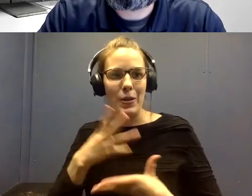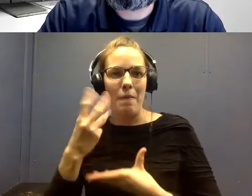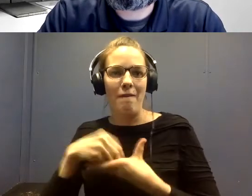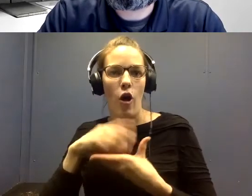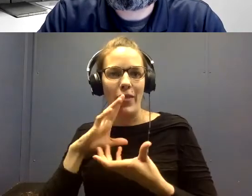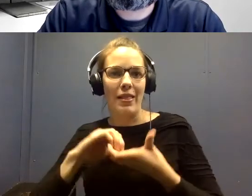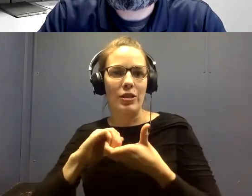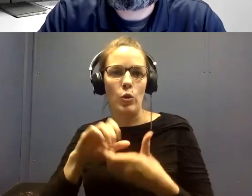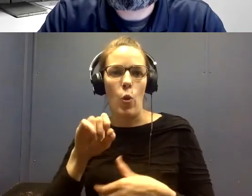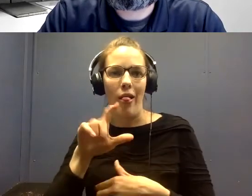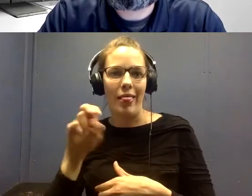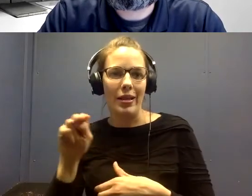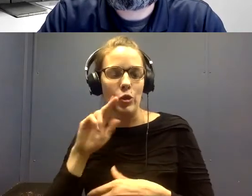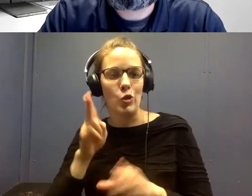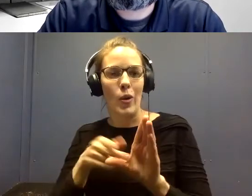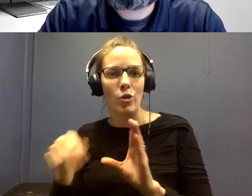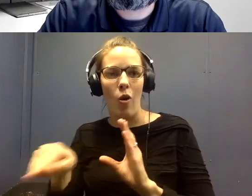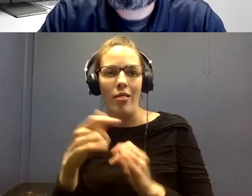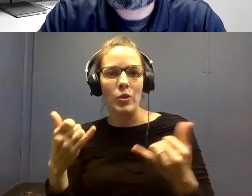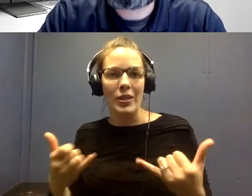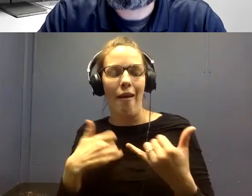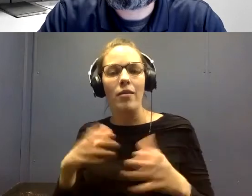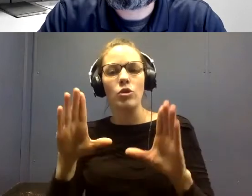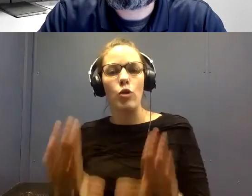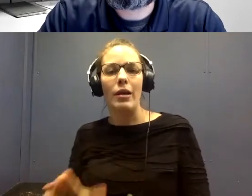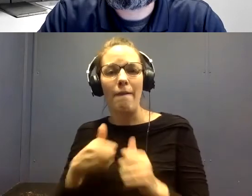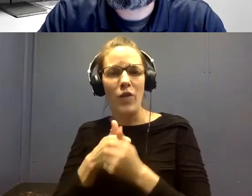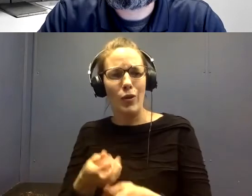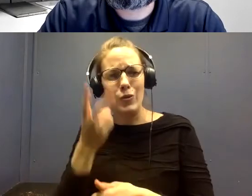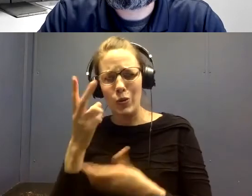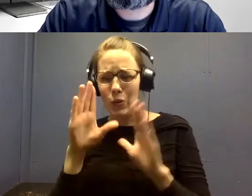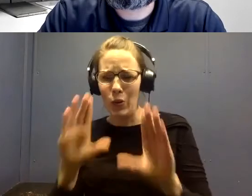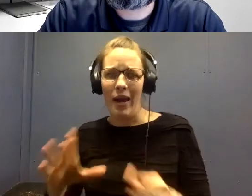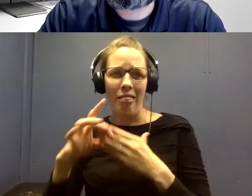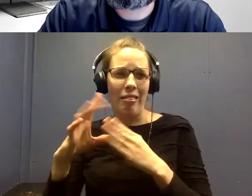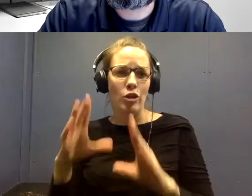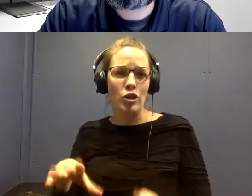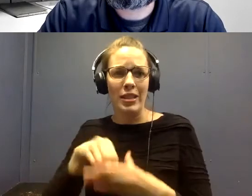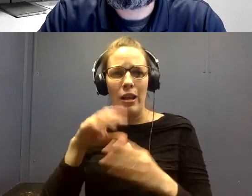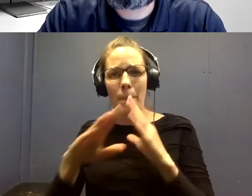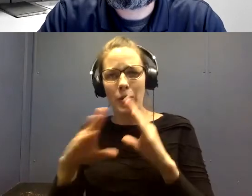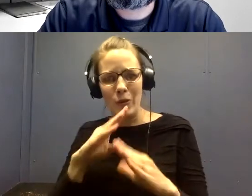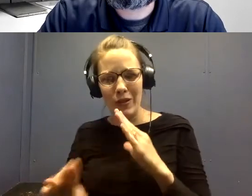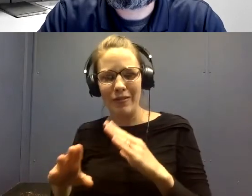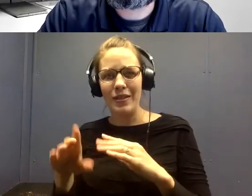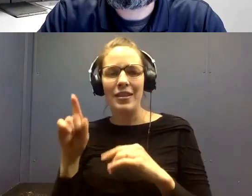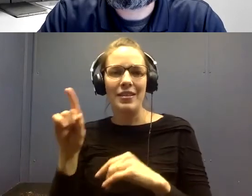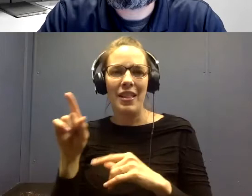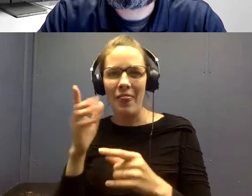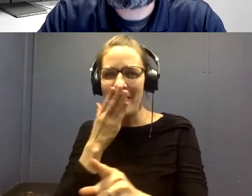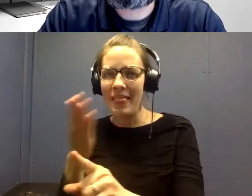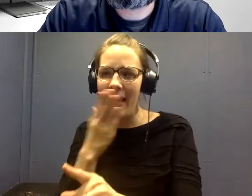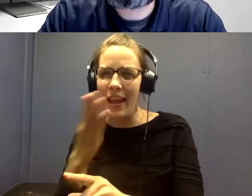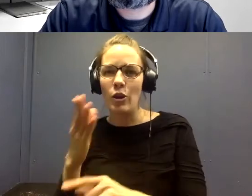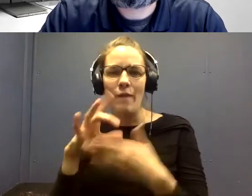and join you all today. And it's great to be following two great leaders of our community in Sears Seating and Deere and Company. Thanks for leading the